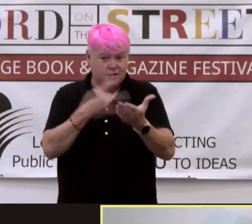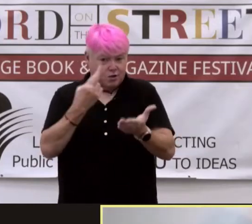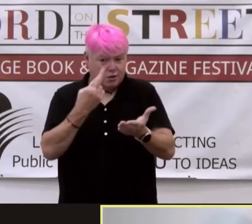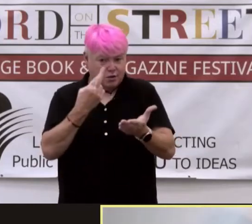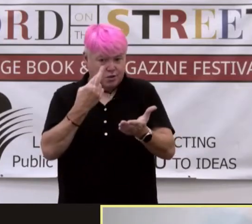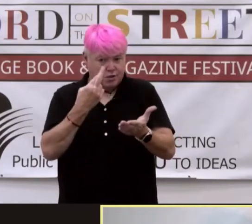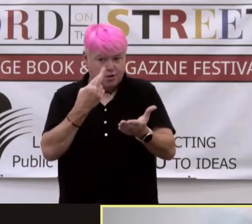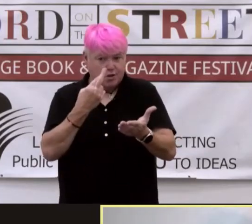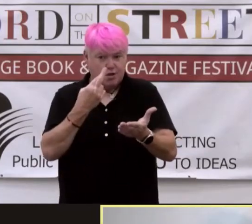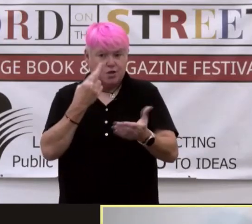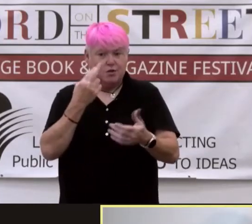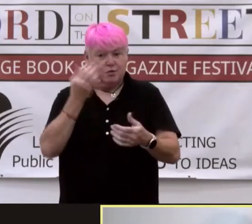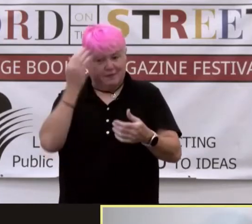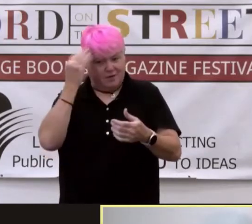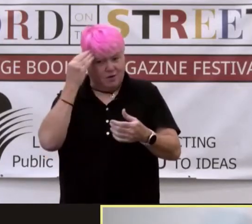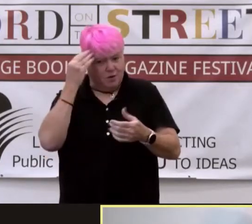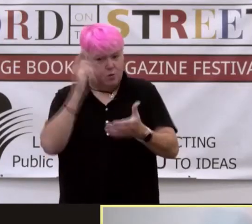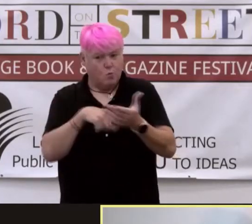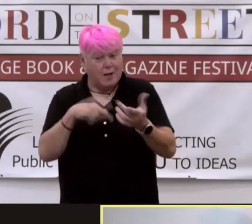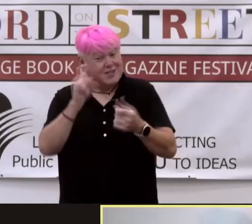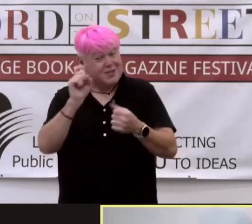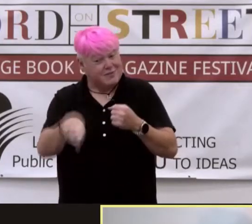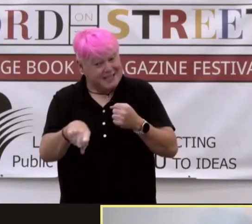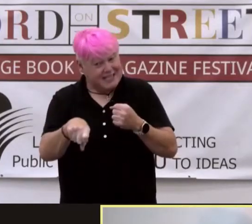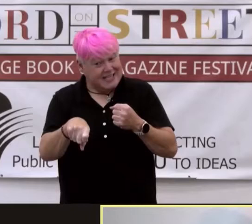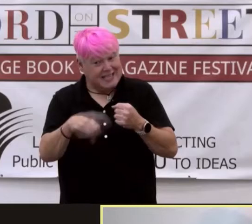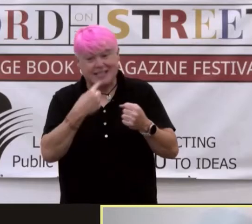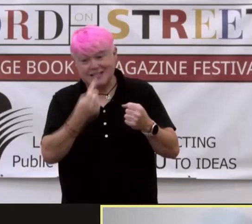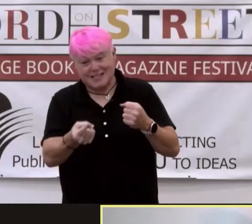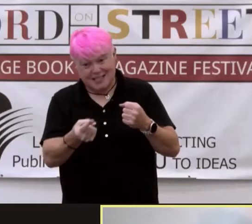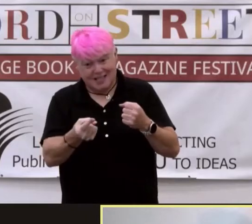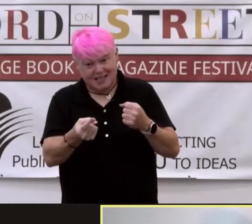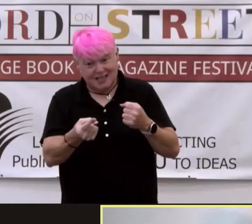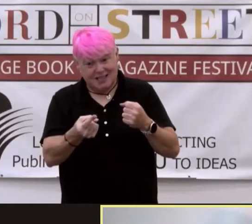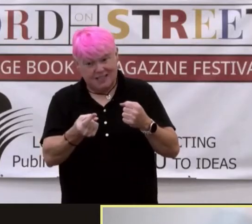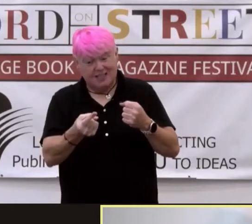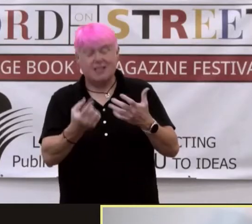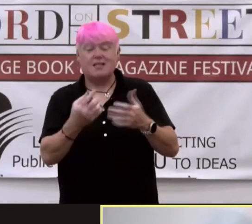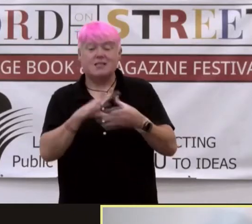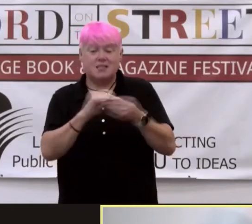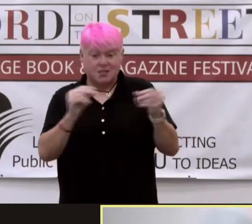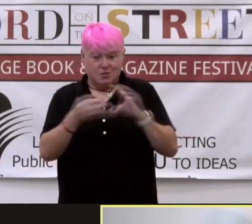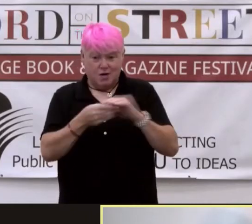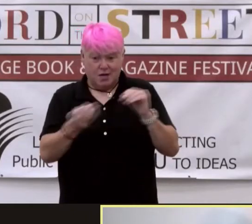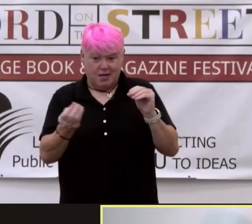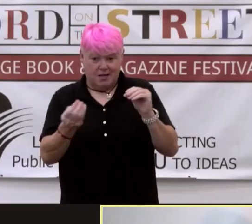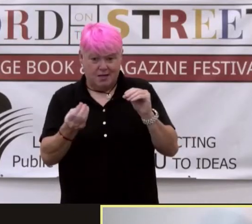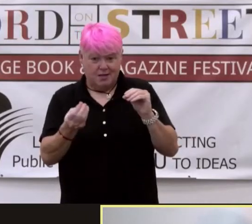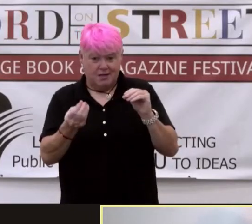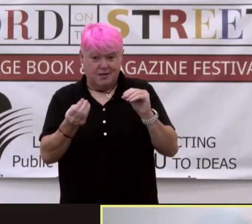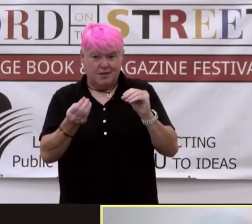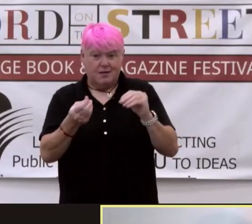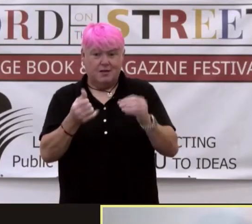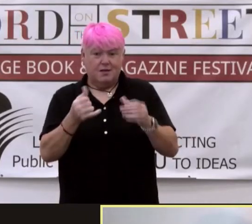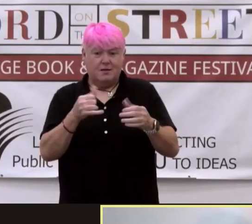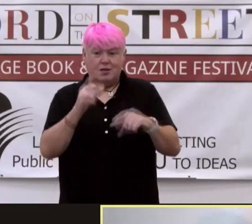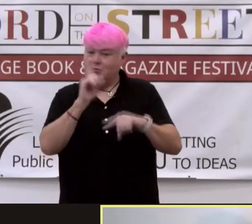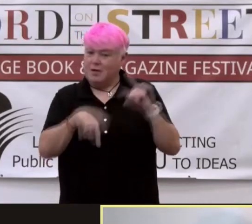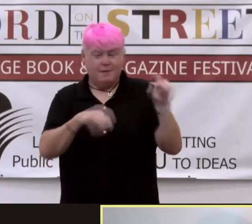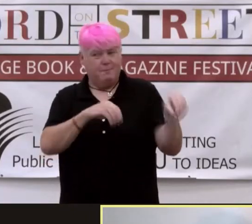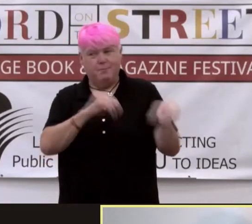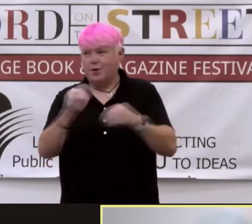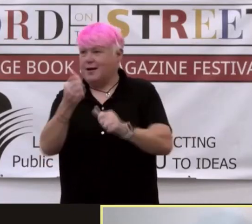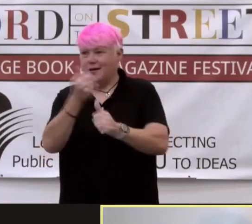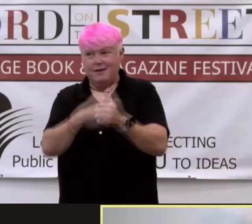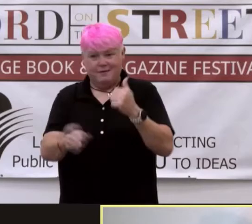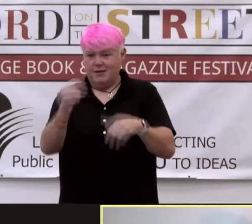what you need specifically to tell an individual story, because you can't factor everything